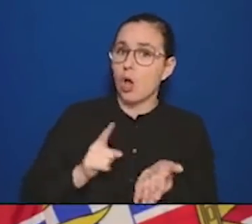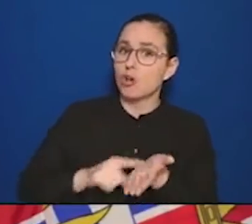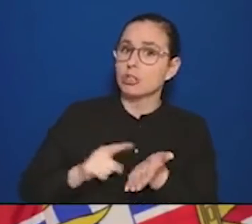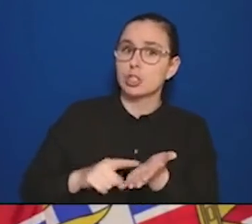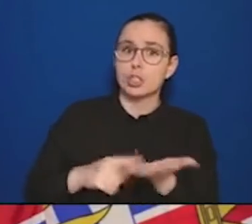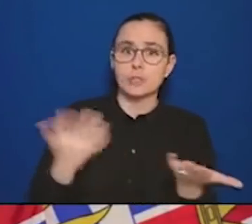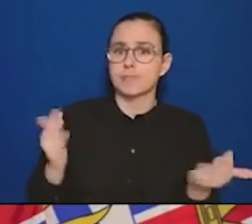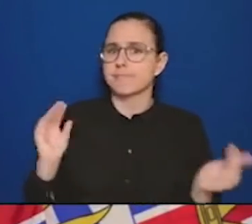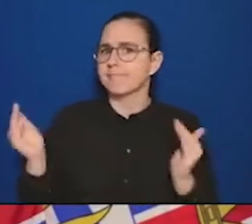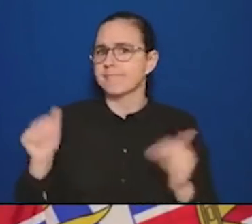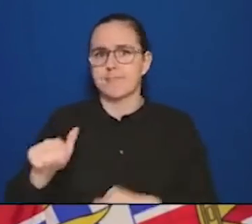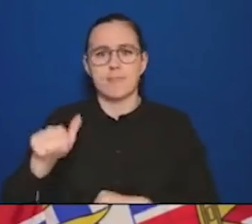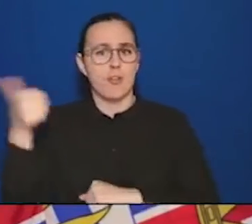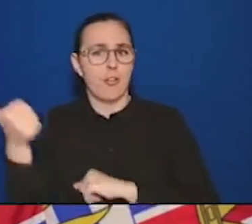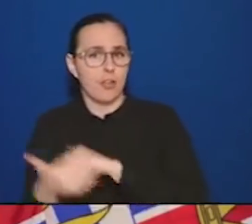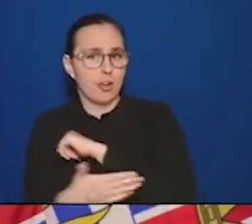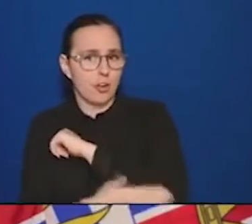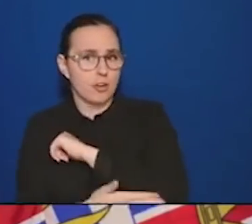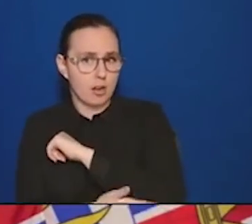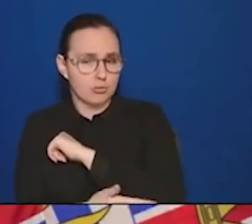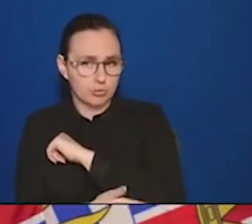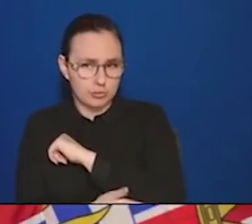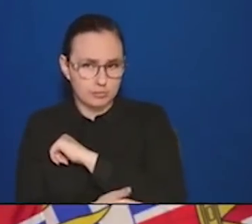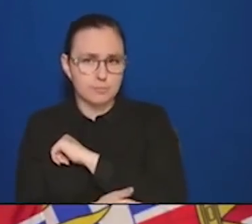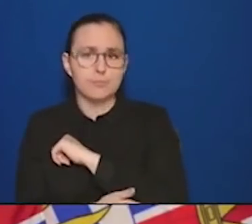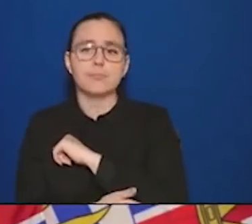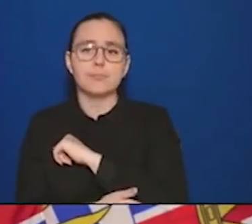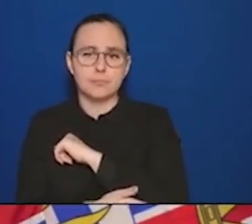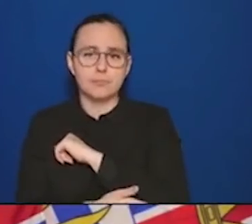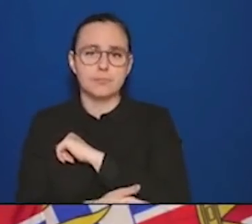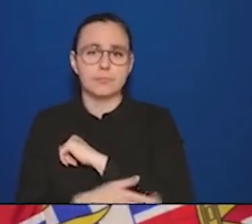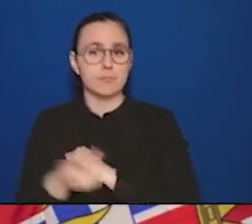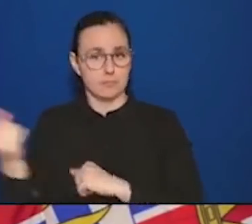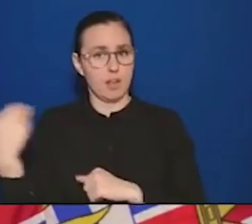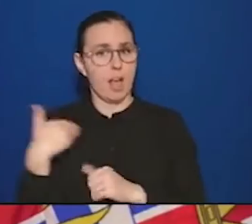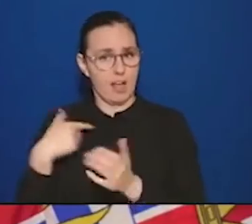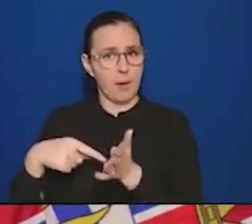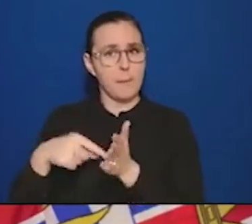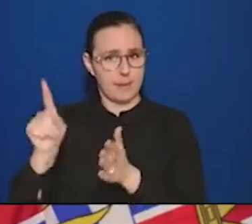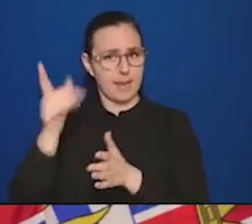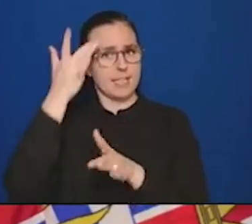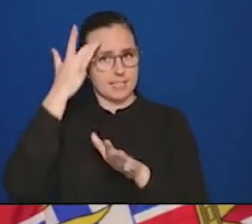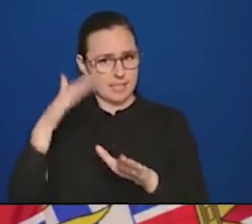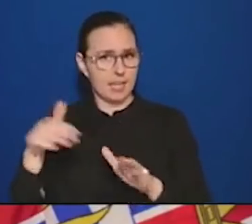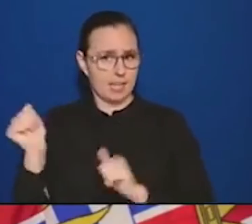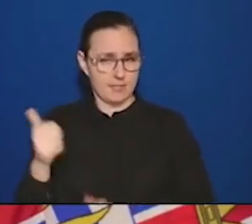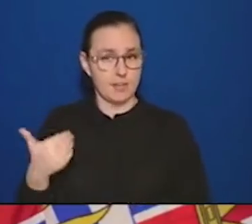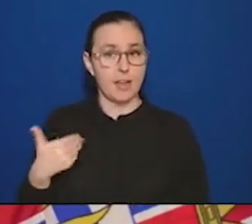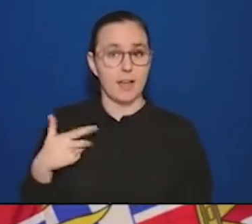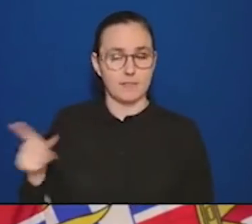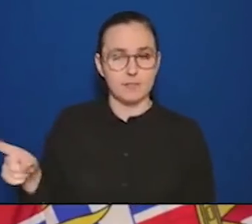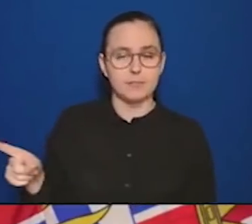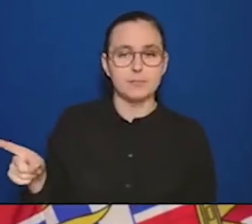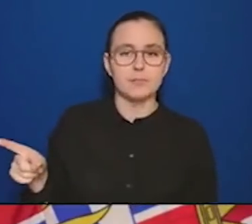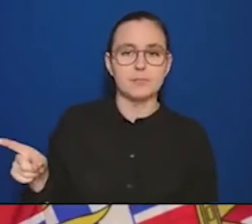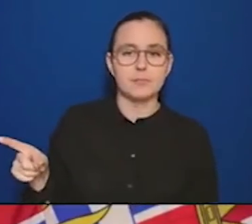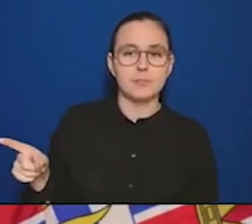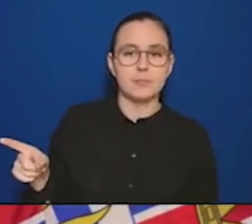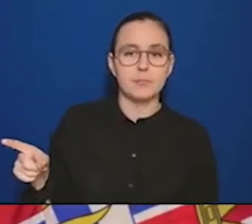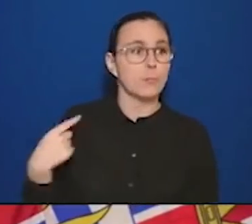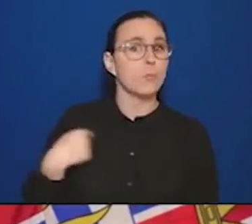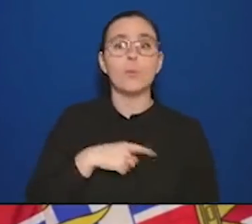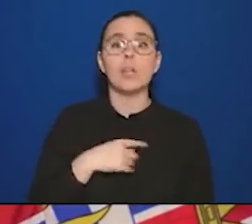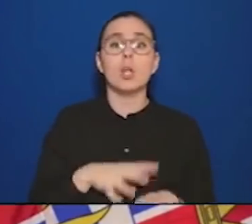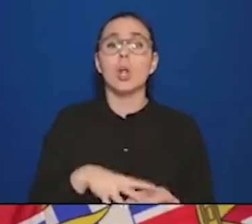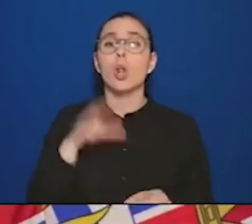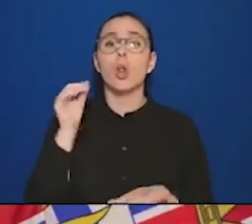leave provisions do exist, we learned that the benefit of paid sick leave far